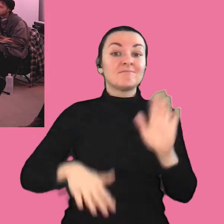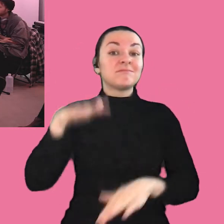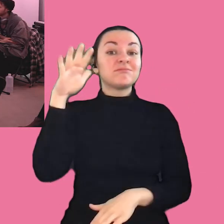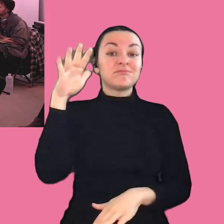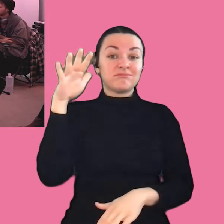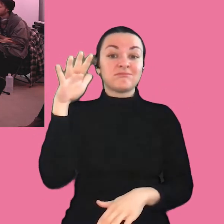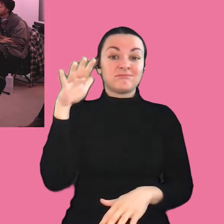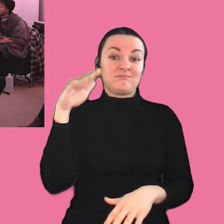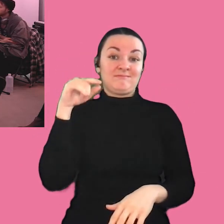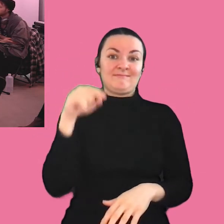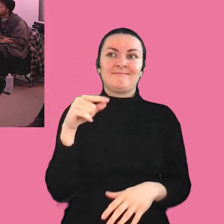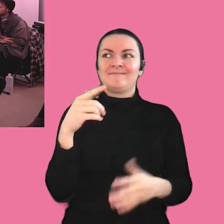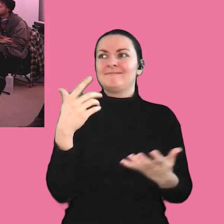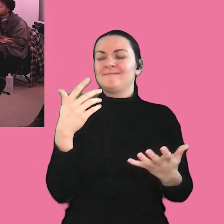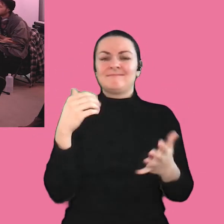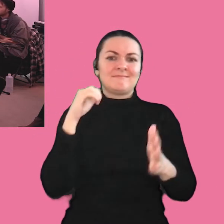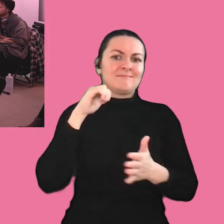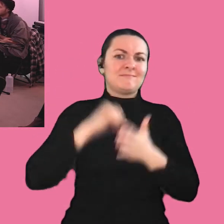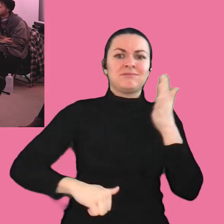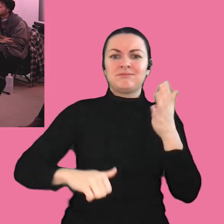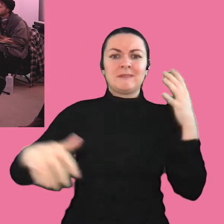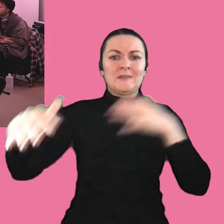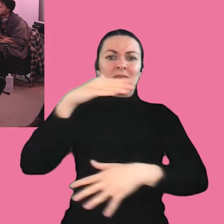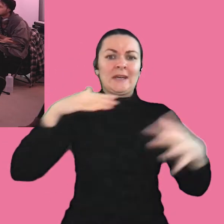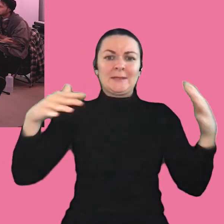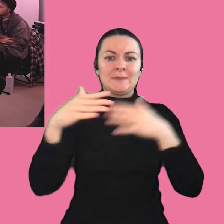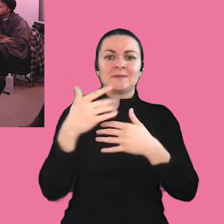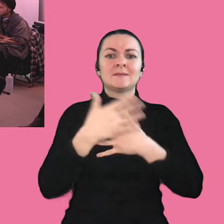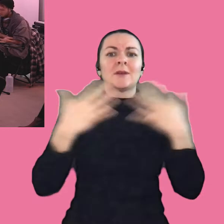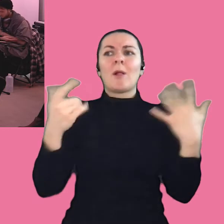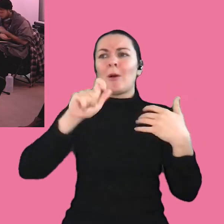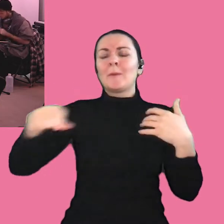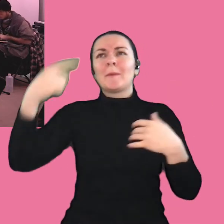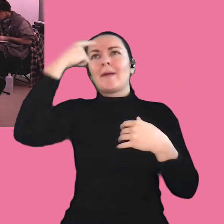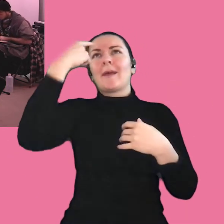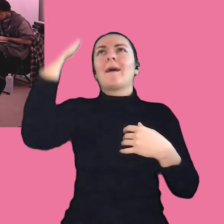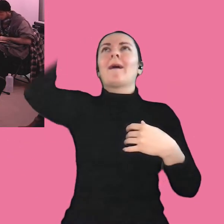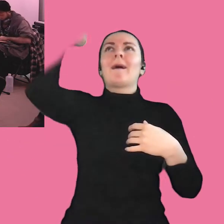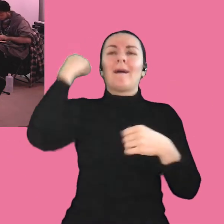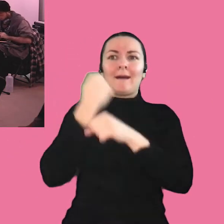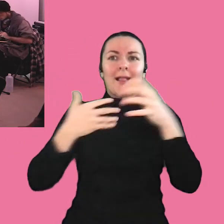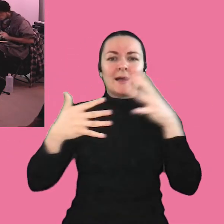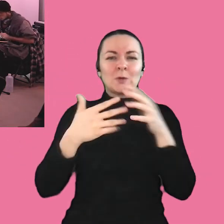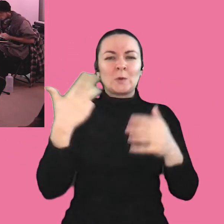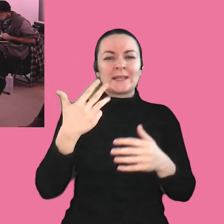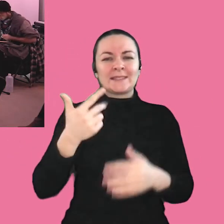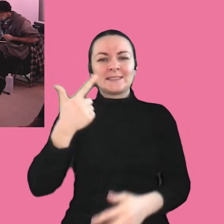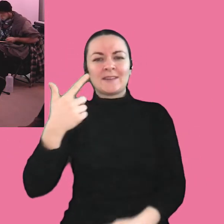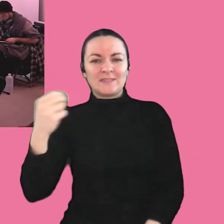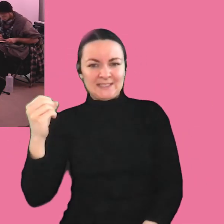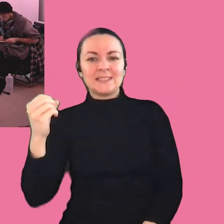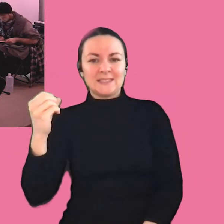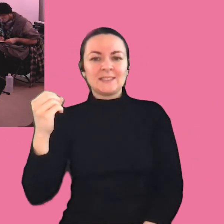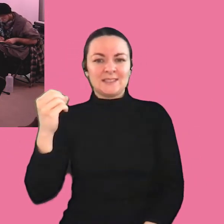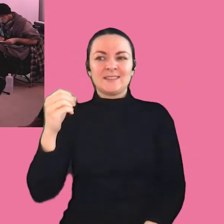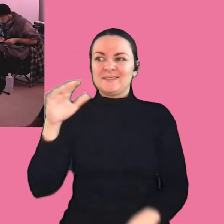very deprived area of Liverpool called Tuebrook, right next to an old demolished power station. It was hilarious. I'm the